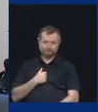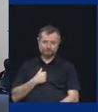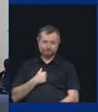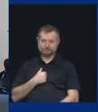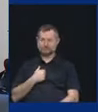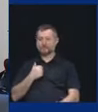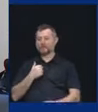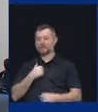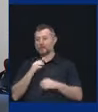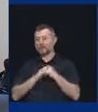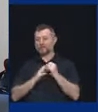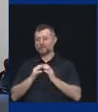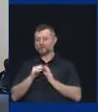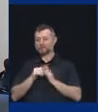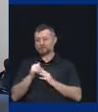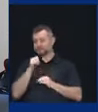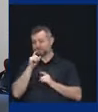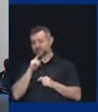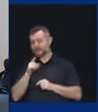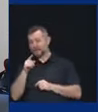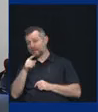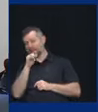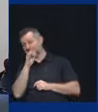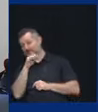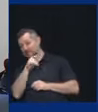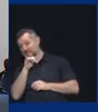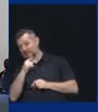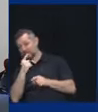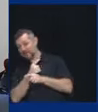Is it fair to blame the parole system for some of the problems in the city?